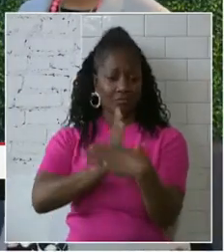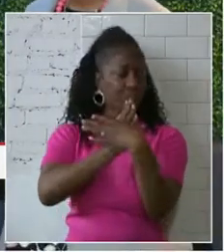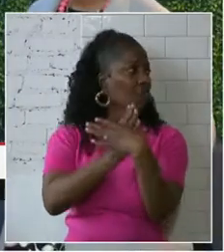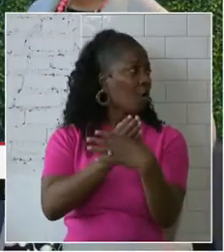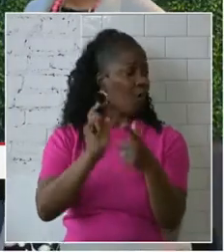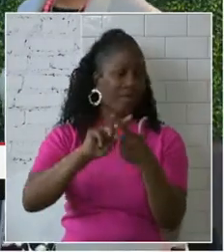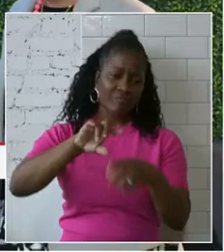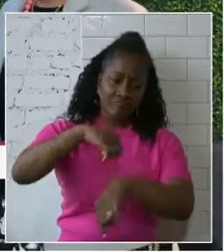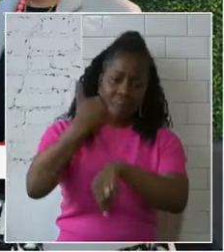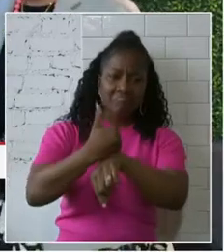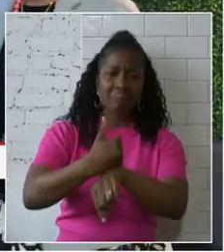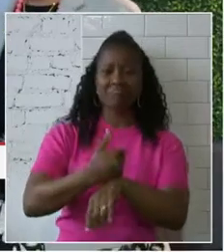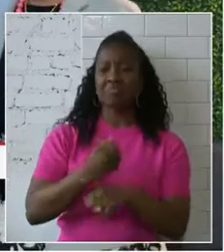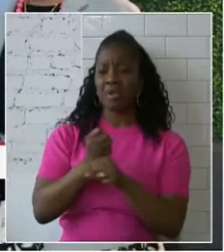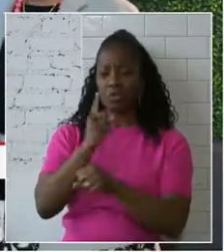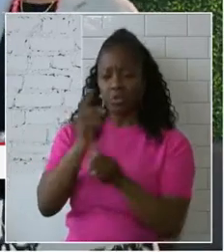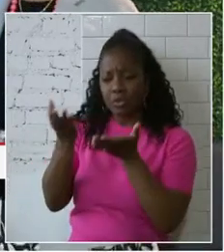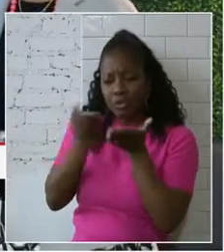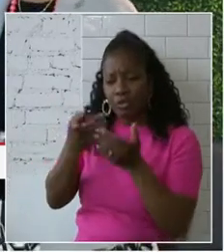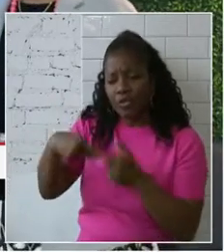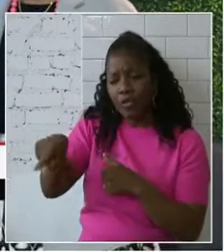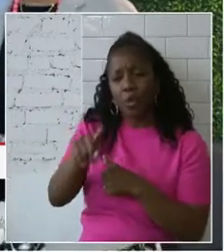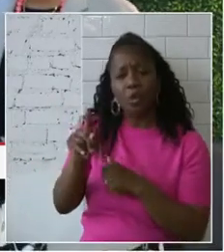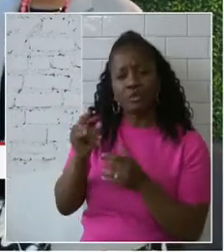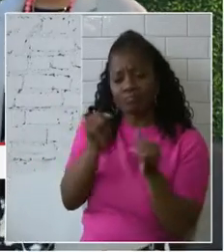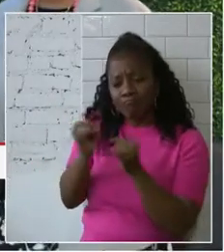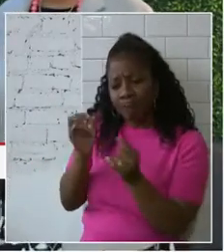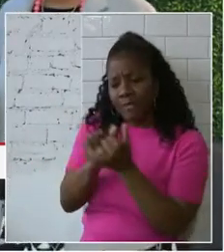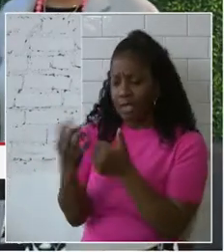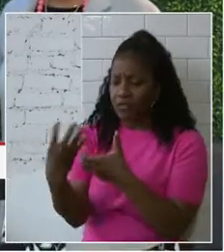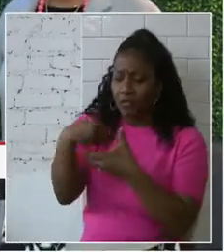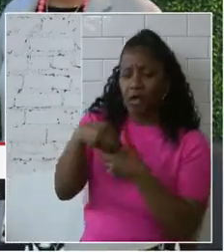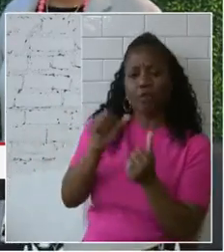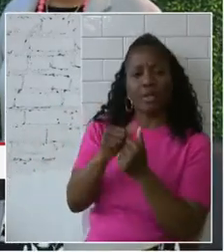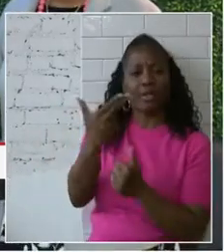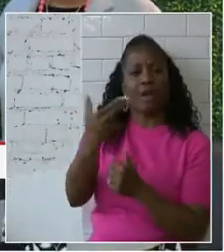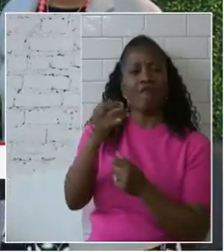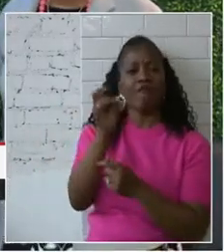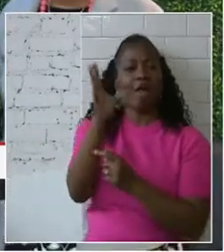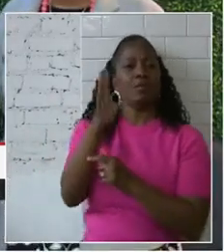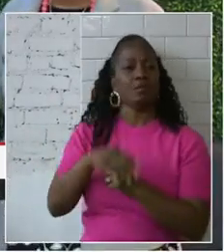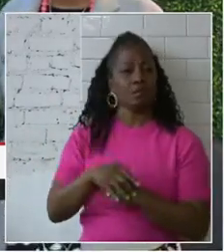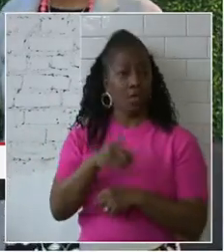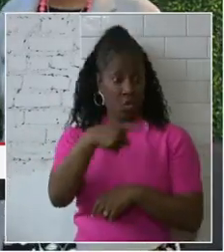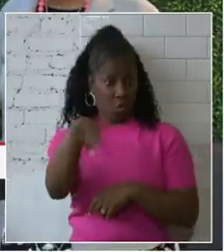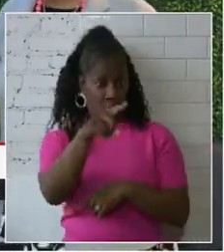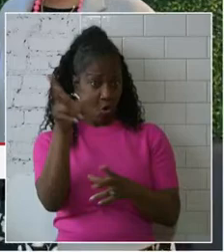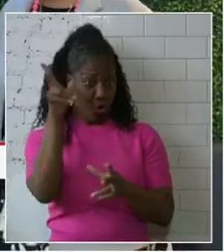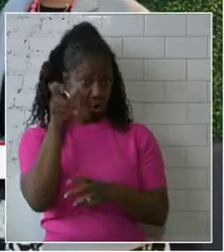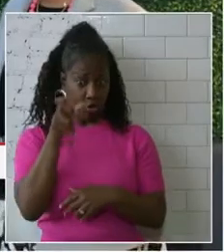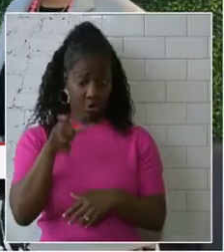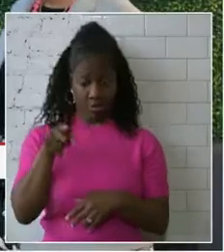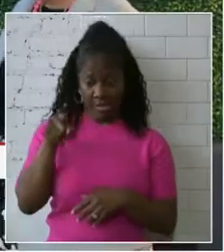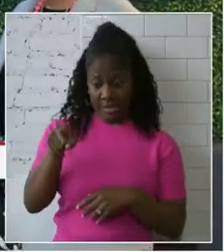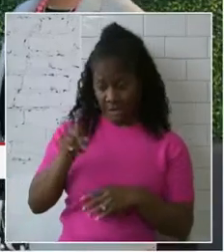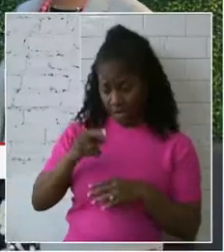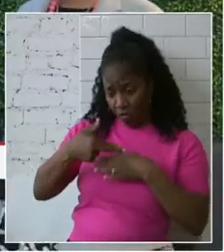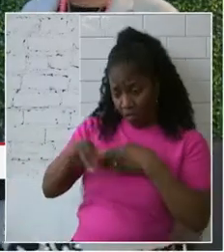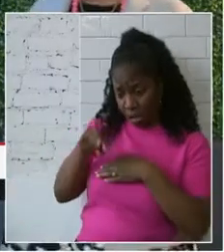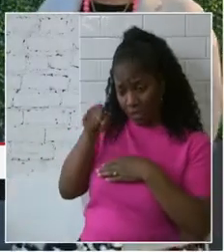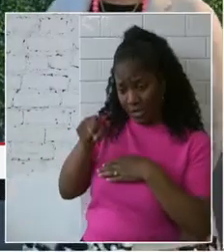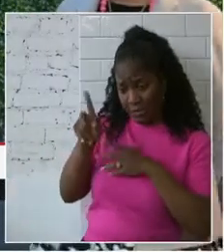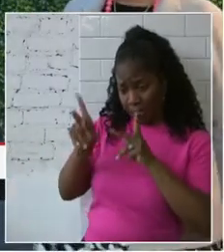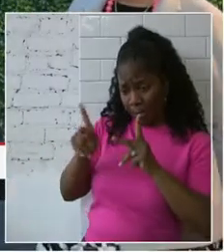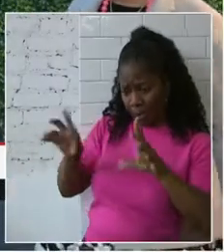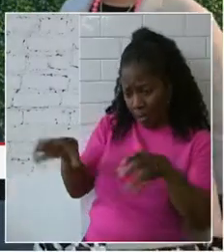service individuals at high risk of involvement in gun violence. You heard the mayor refer to these individuals as people of promise,